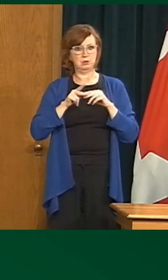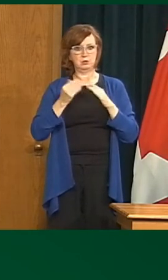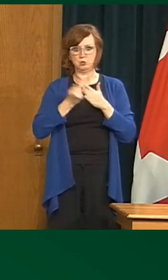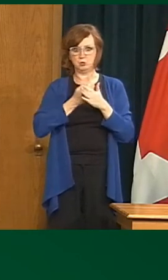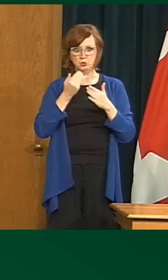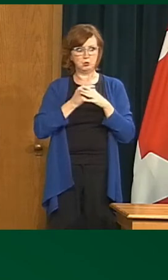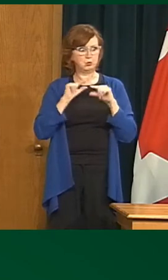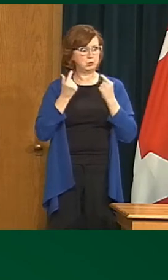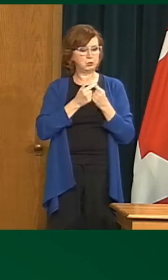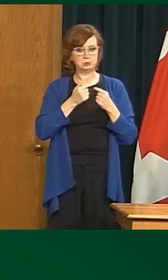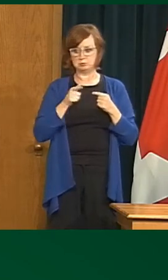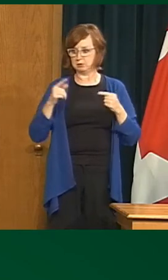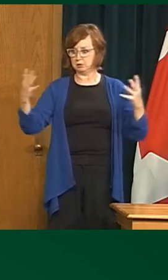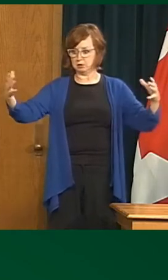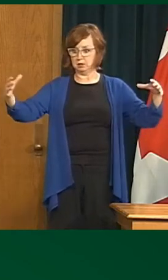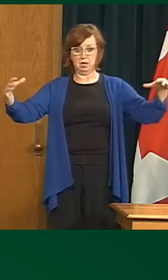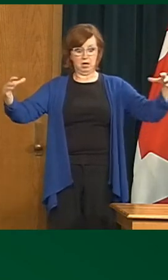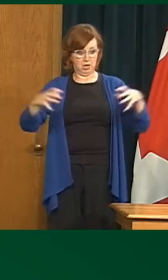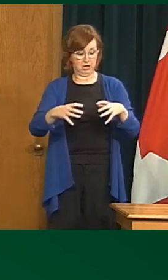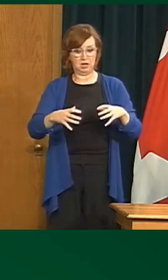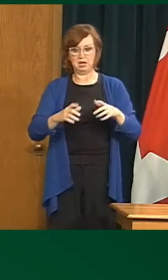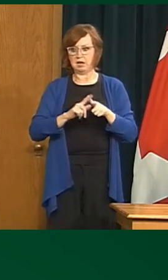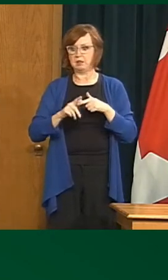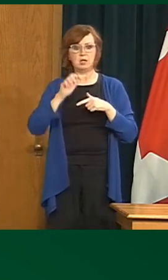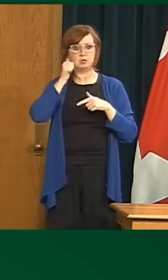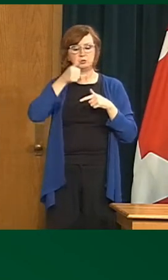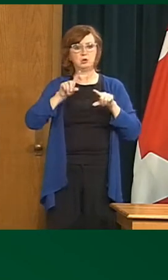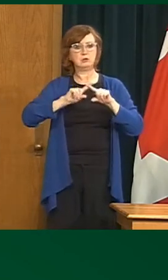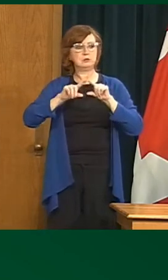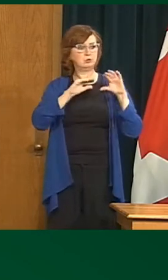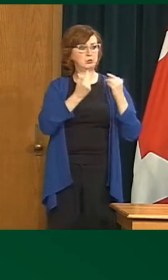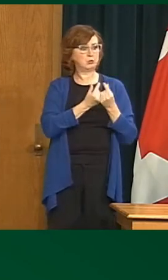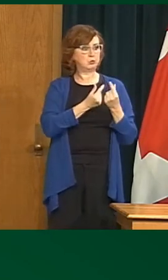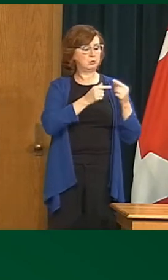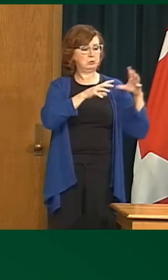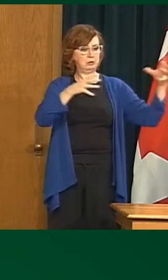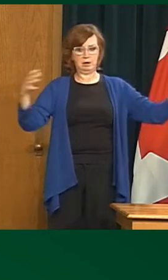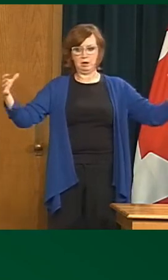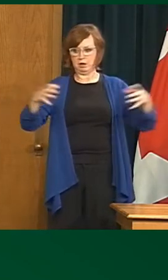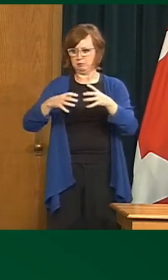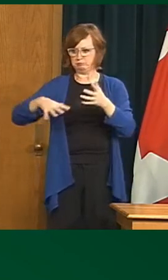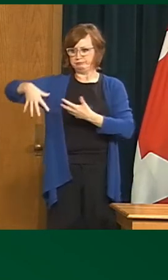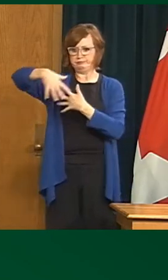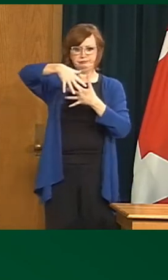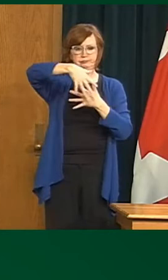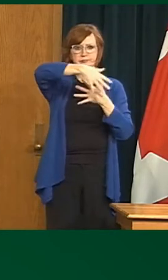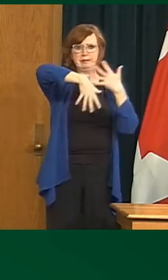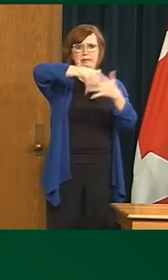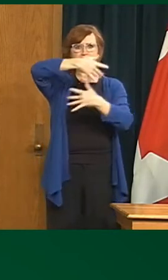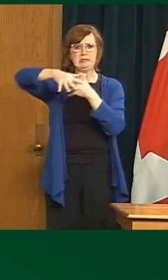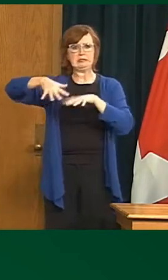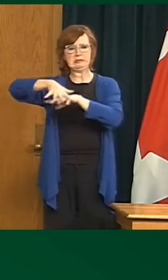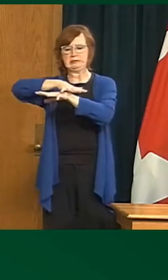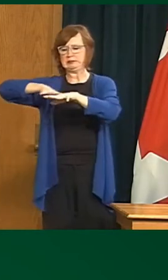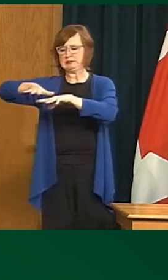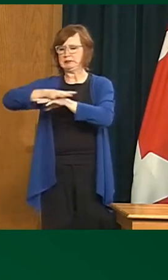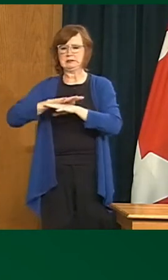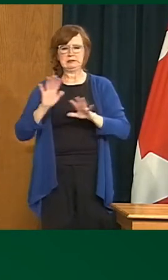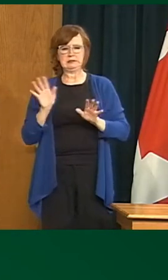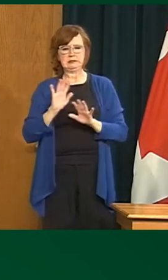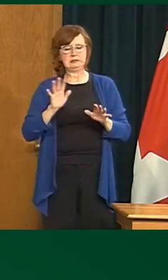day, because that just increases the risk overall, even when things are very quiet. And we just need to stay the course